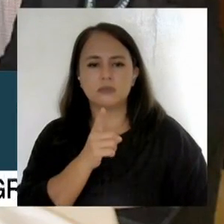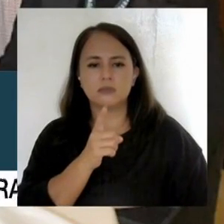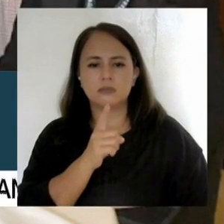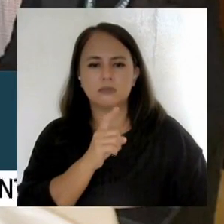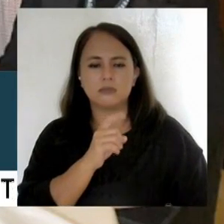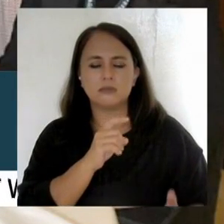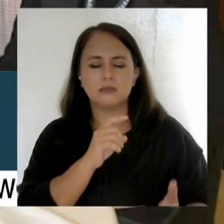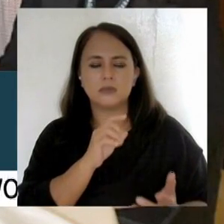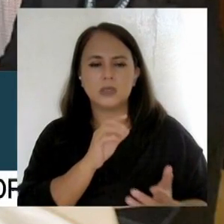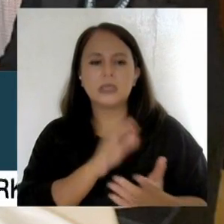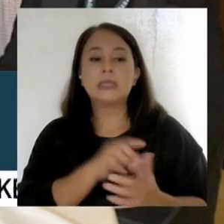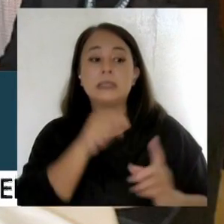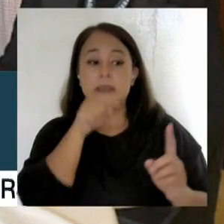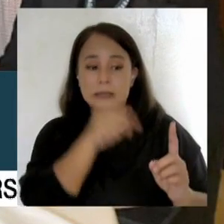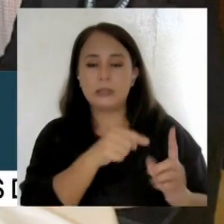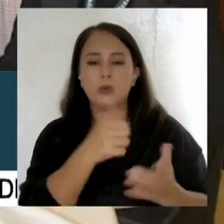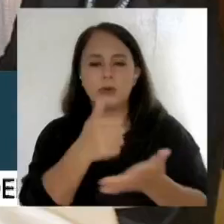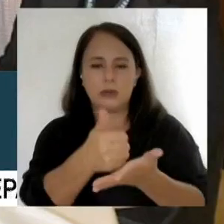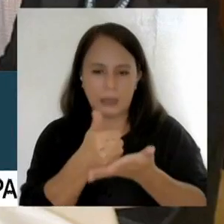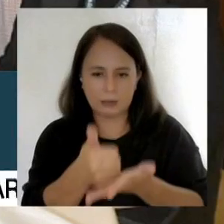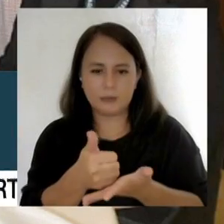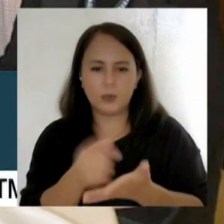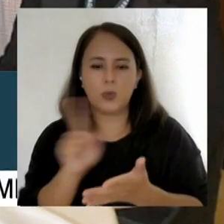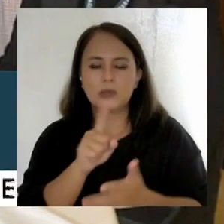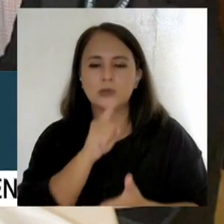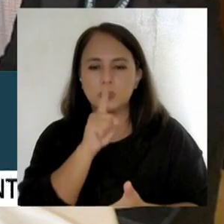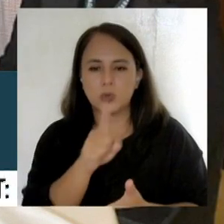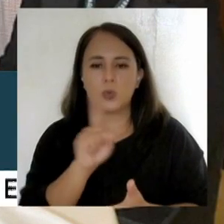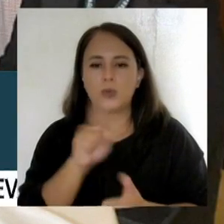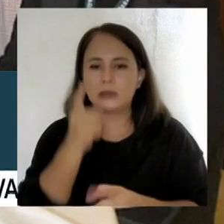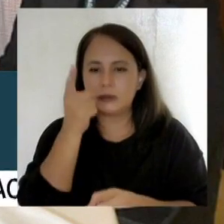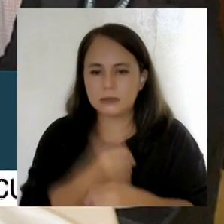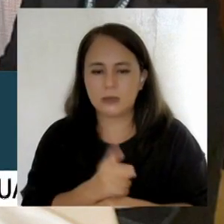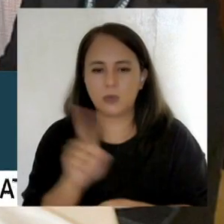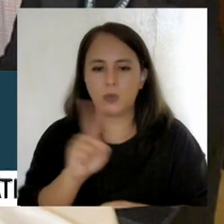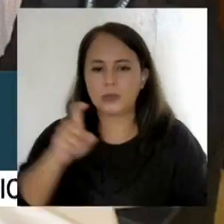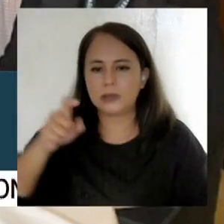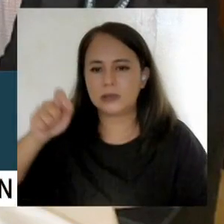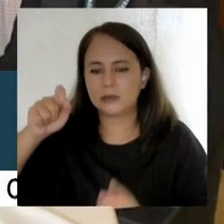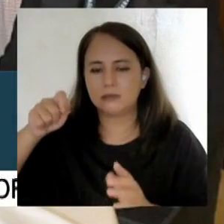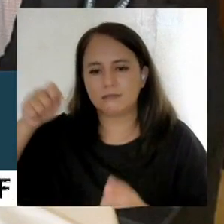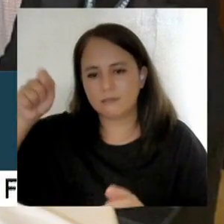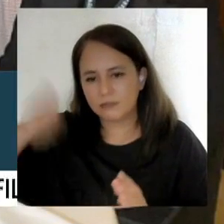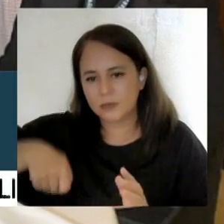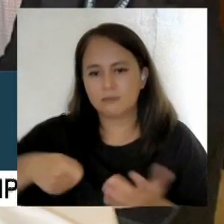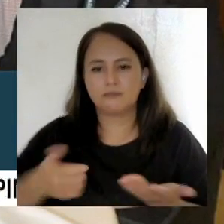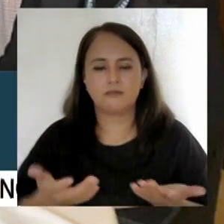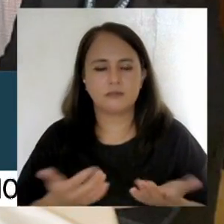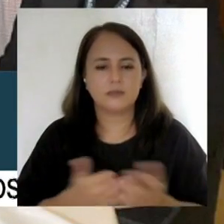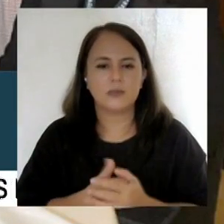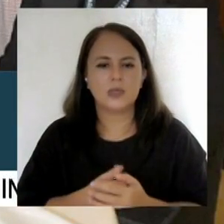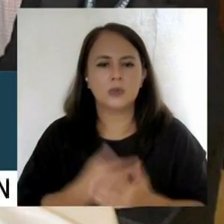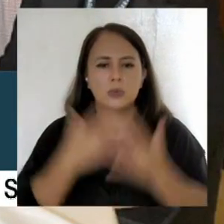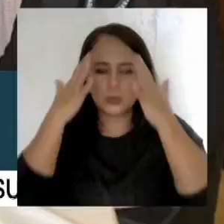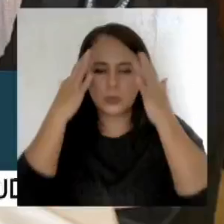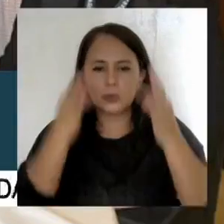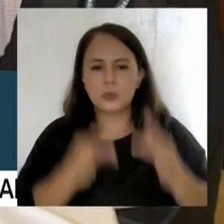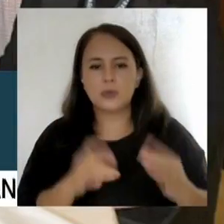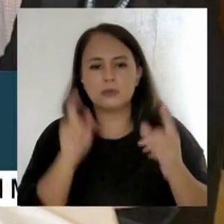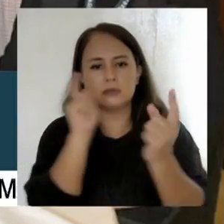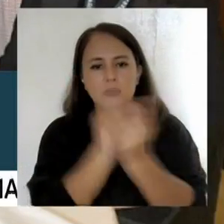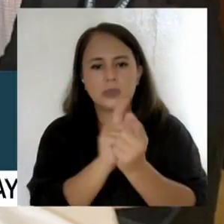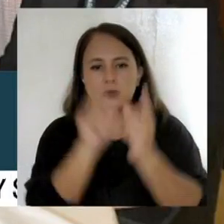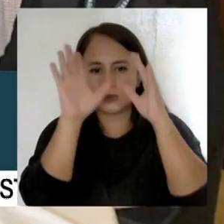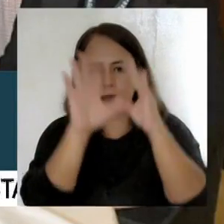he will be helping what is true, what is right, and what is just. But when you decided to meet with the president,